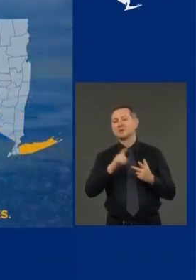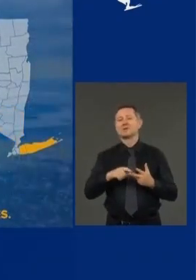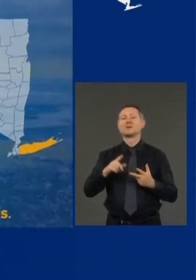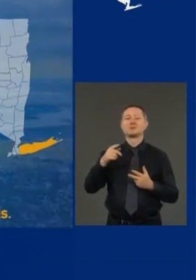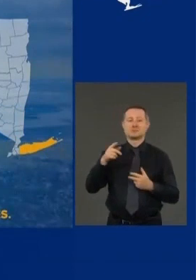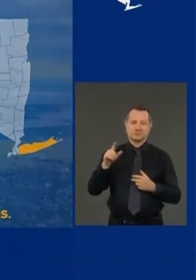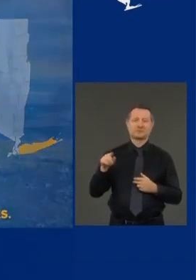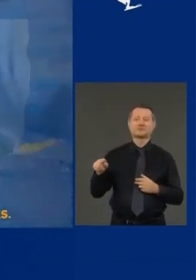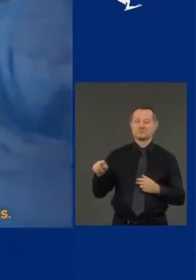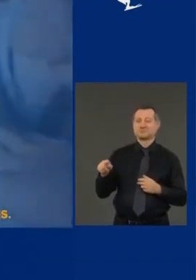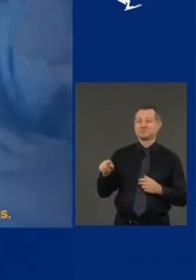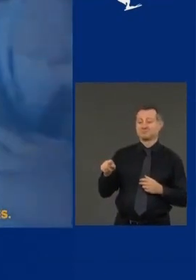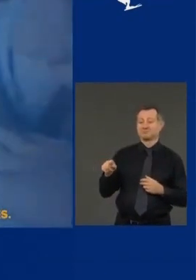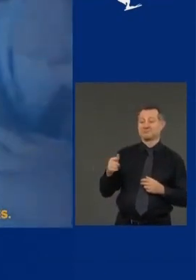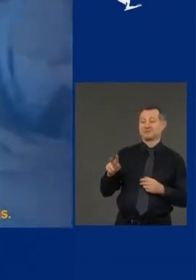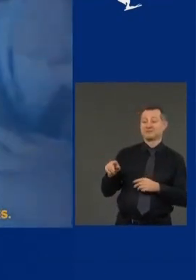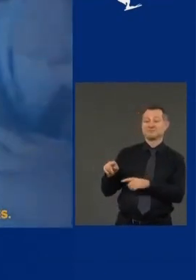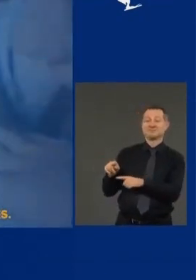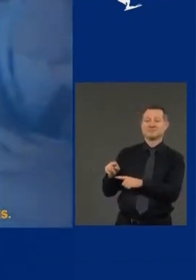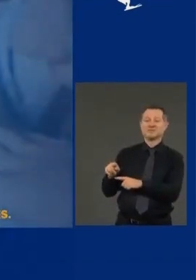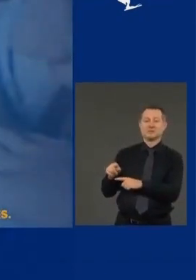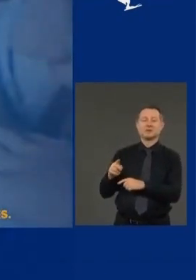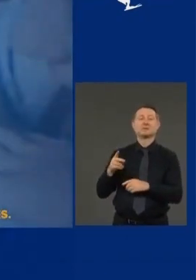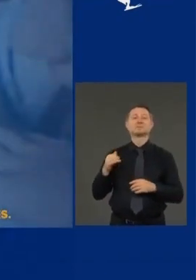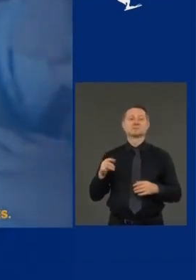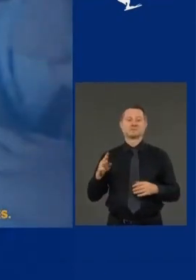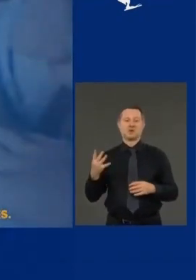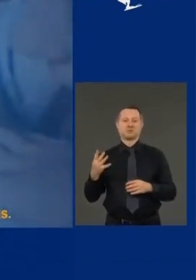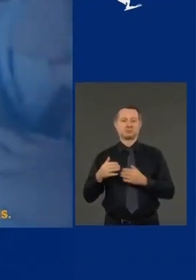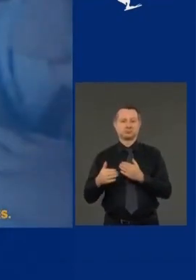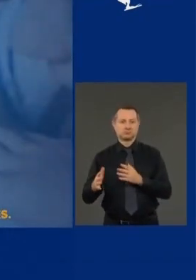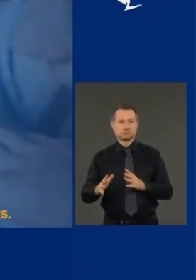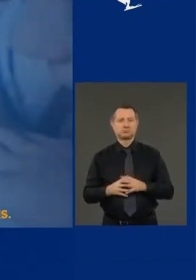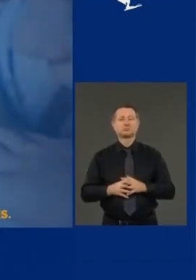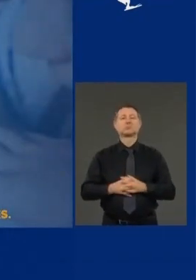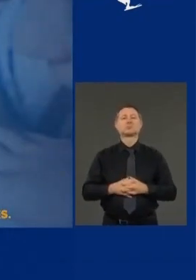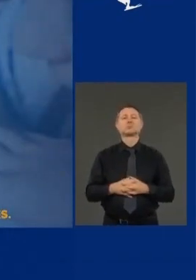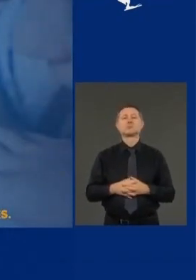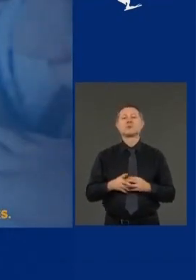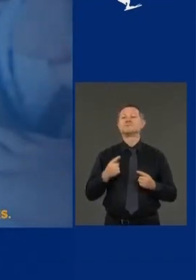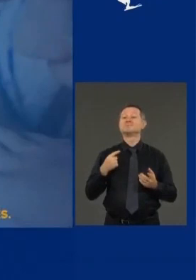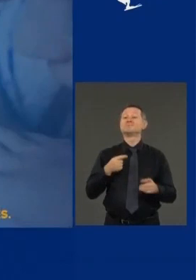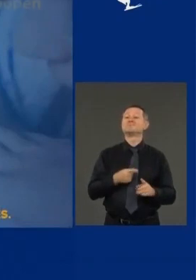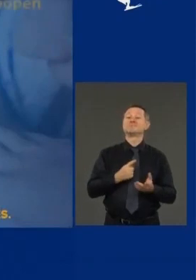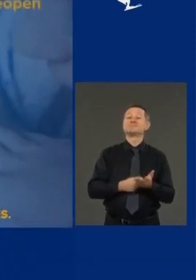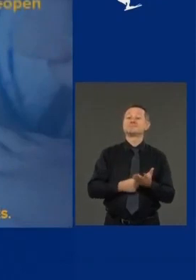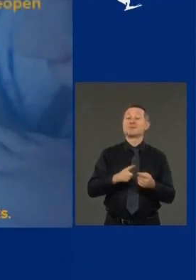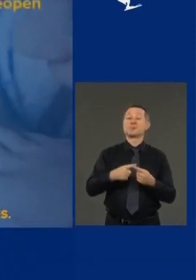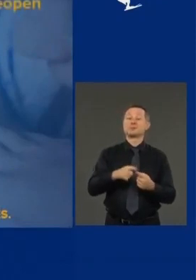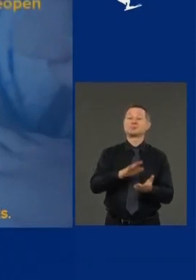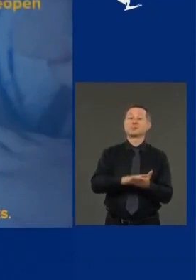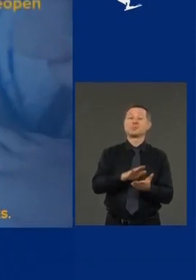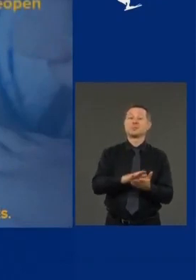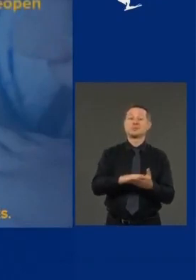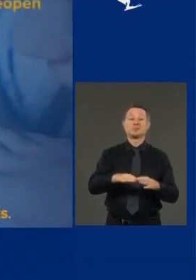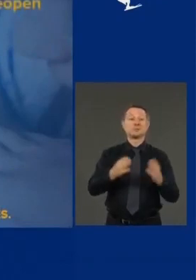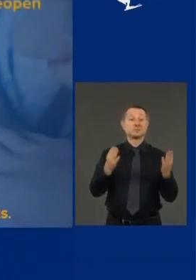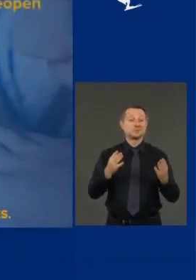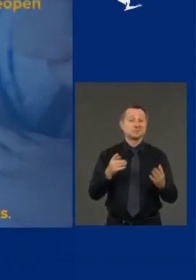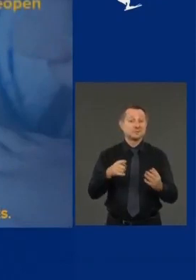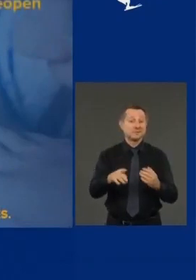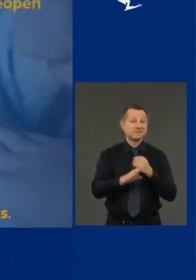phase 4 on Wednesday. Their numbers are all good. School reopenings, just to make sure